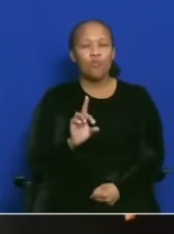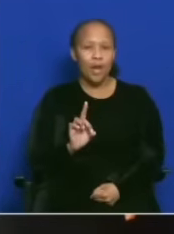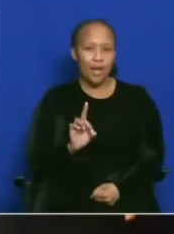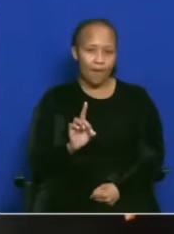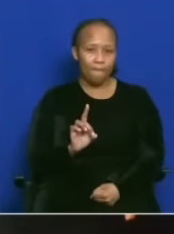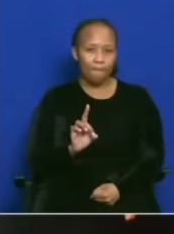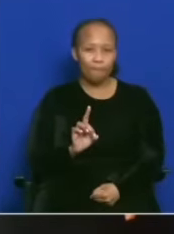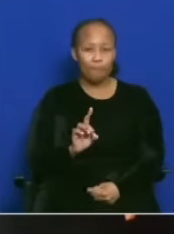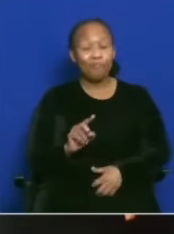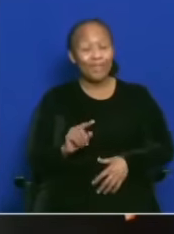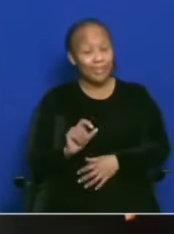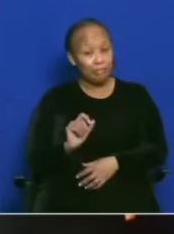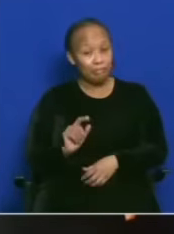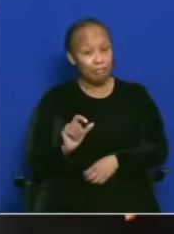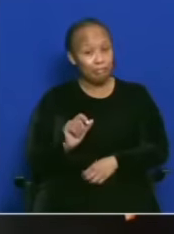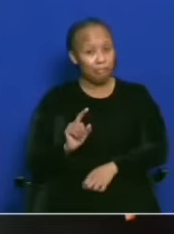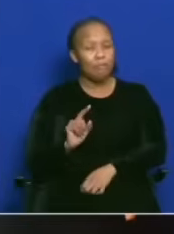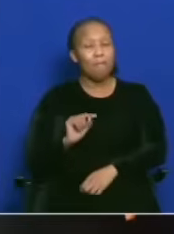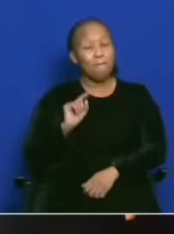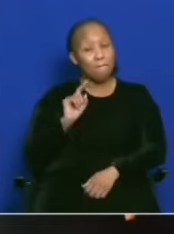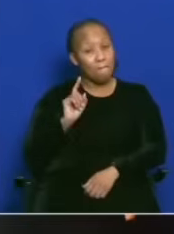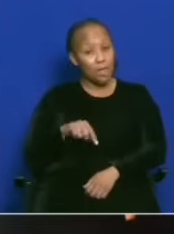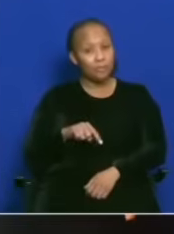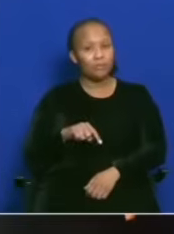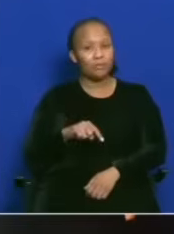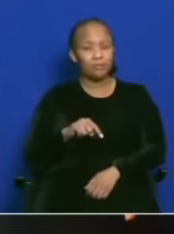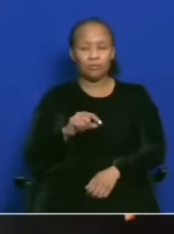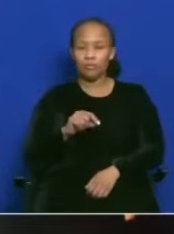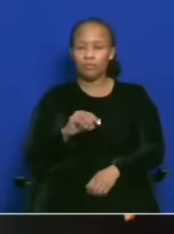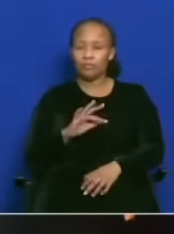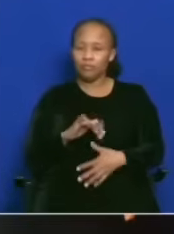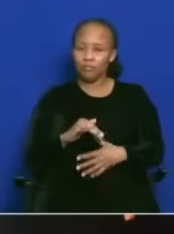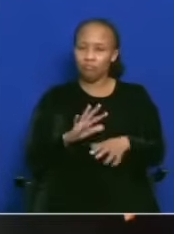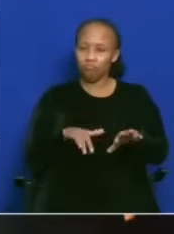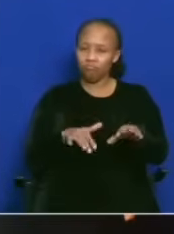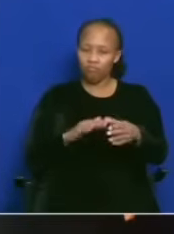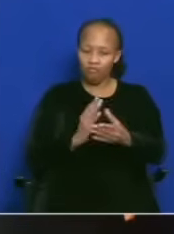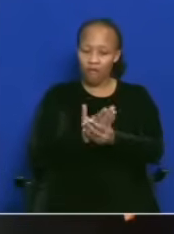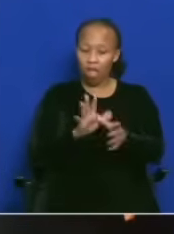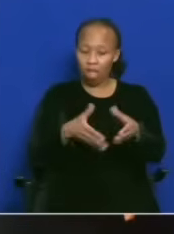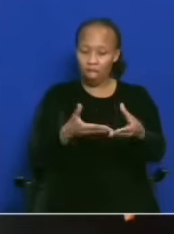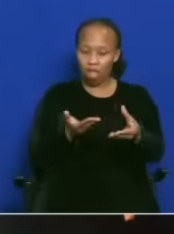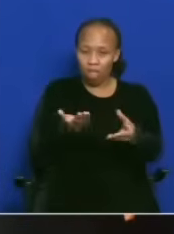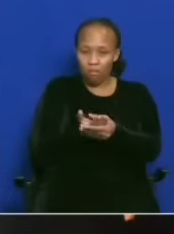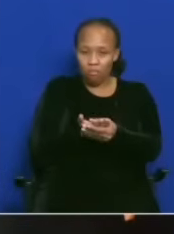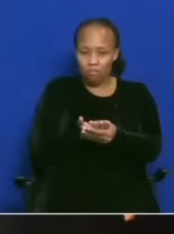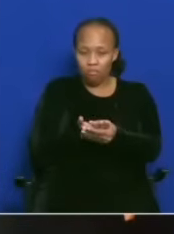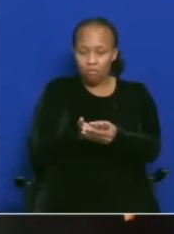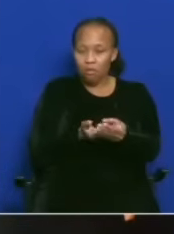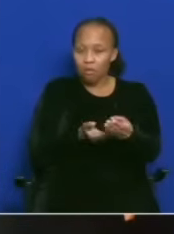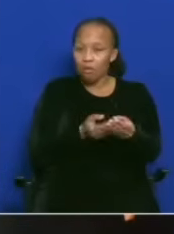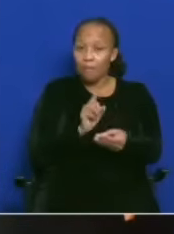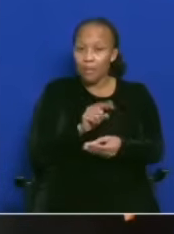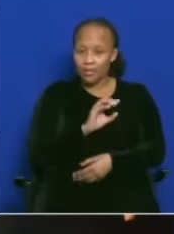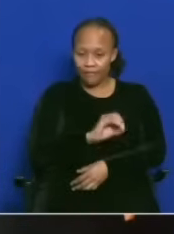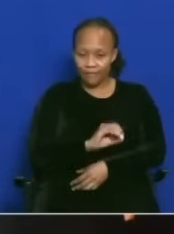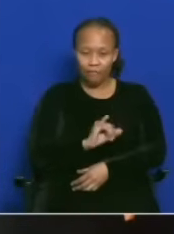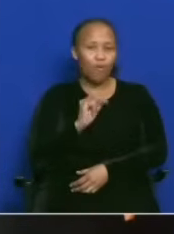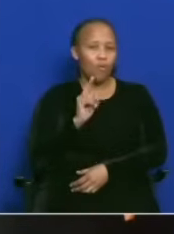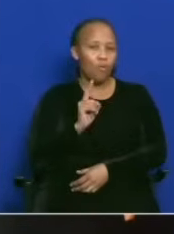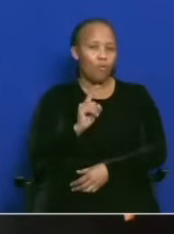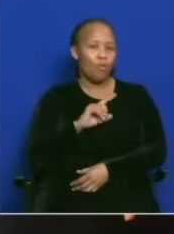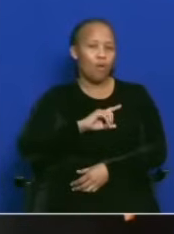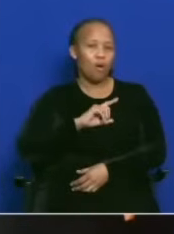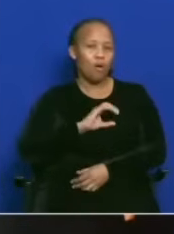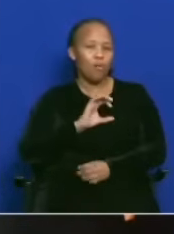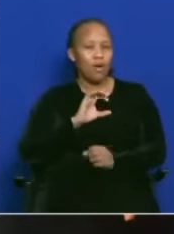hope, because, Commissioners, this chat straddles two phones, the iPhone